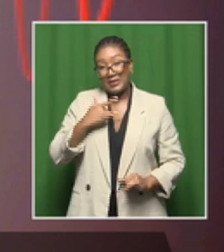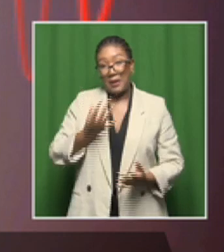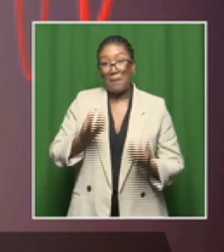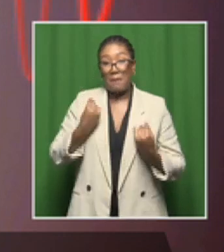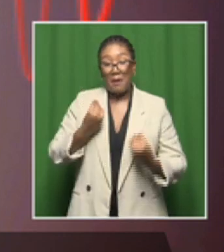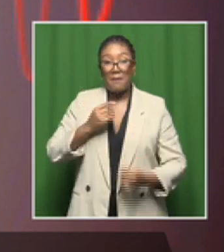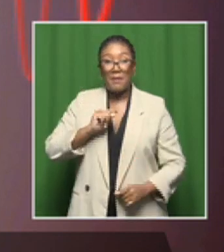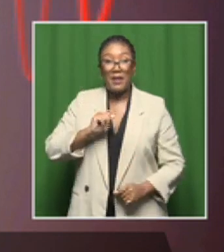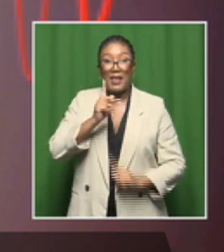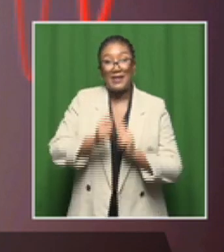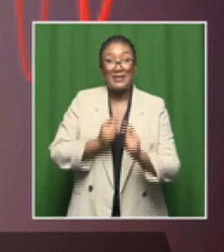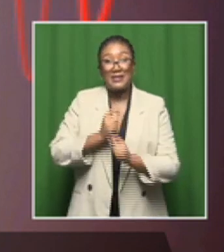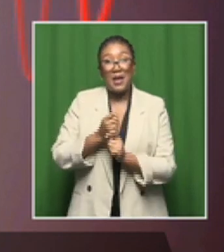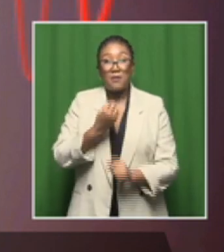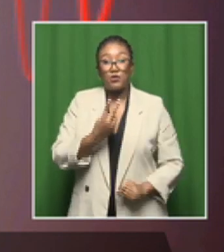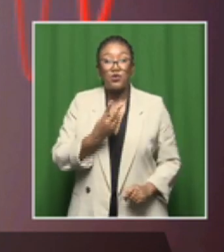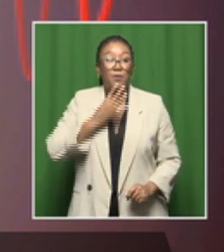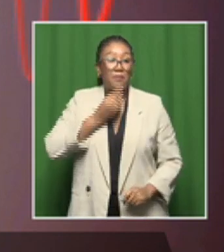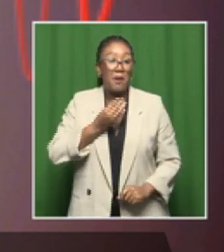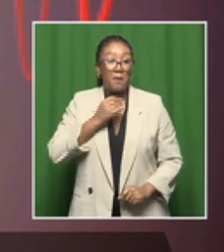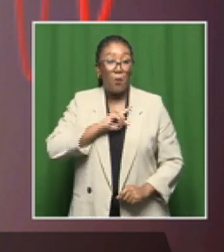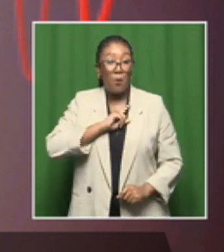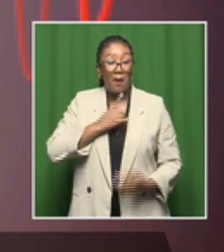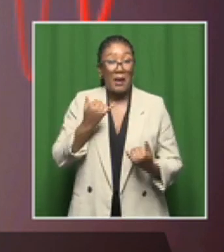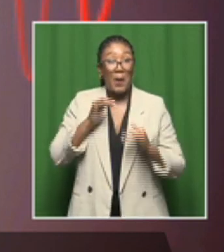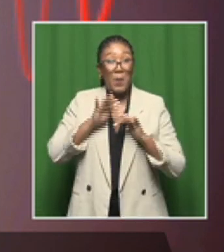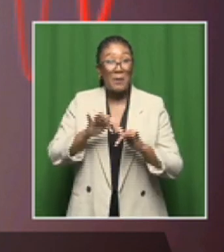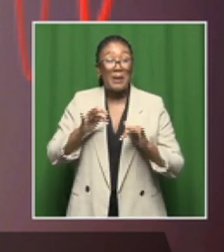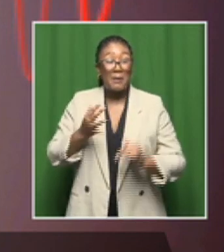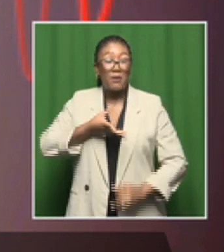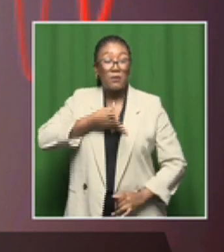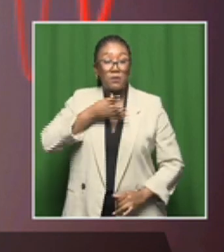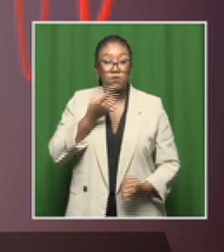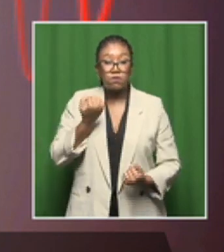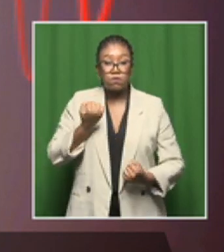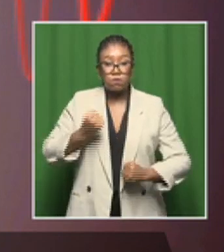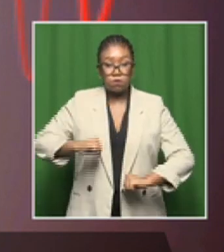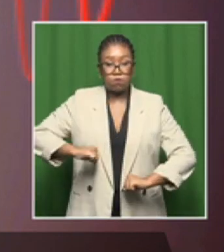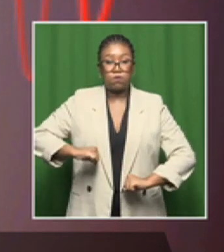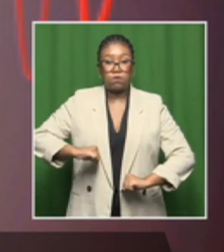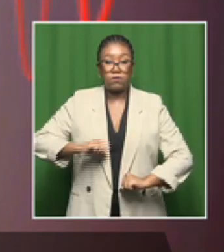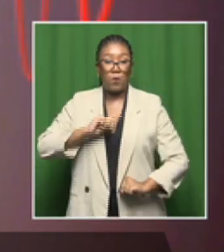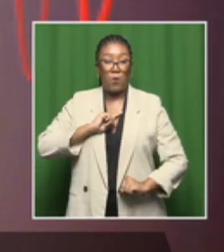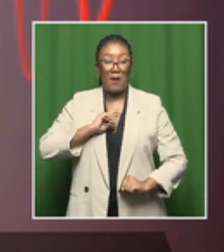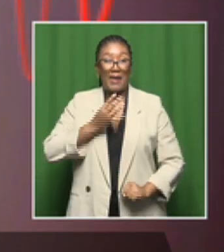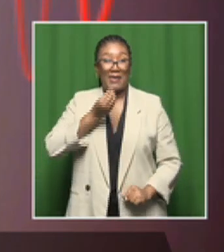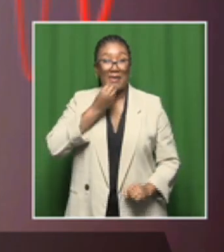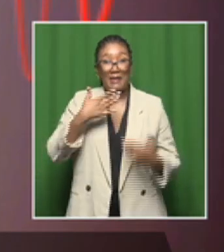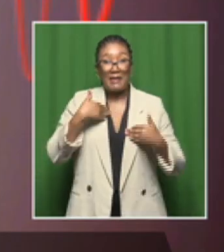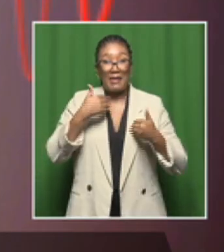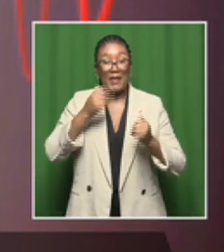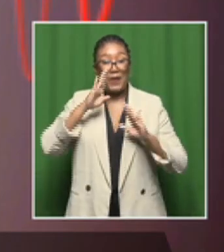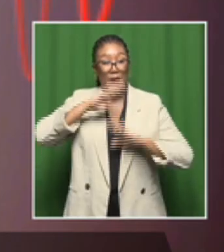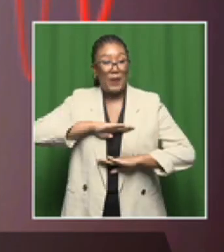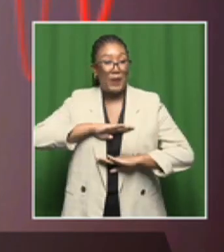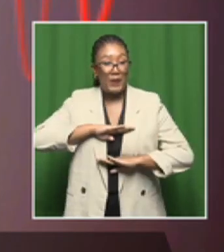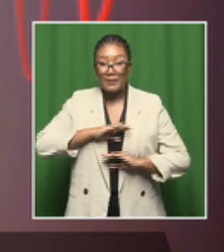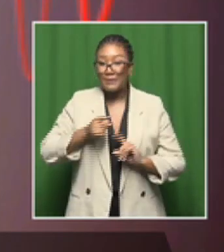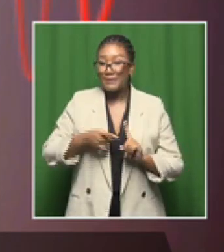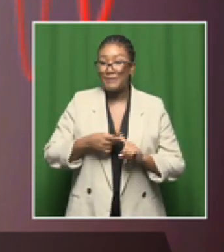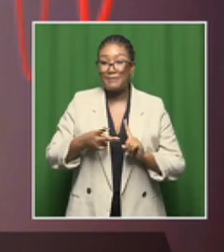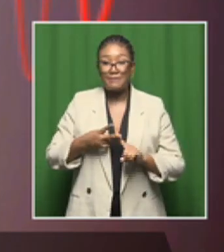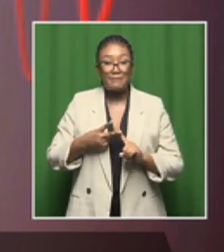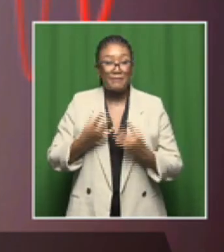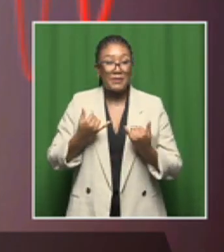is largely driven by rising obesity rates, which are fueled by unhealthy diets, sedentary lifestyles,